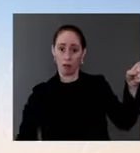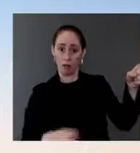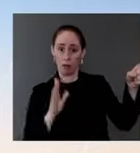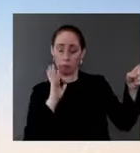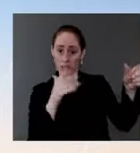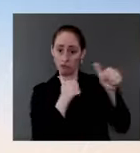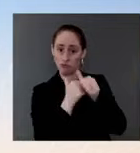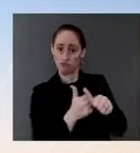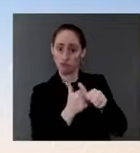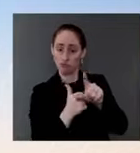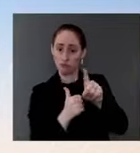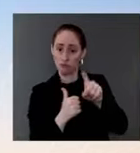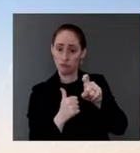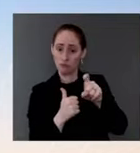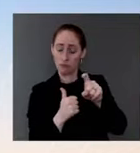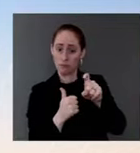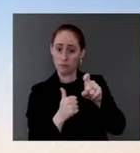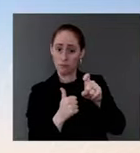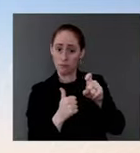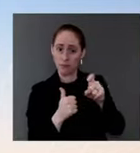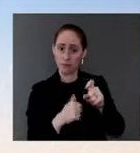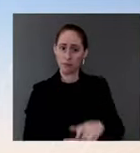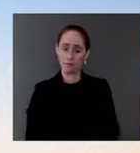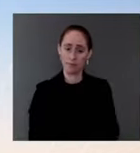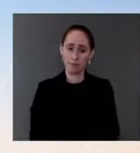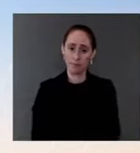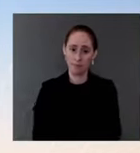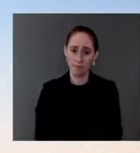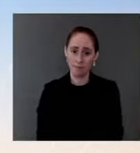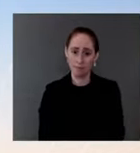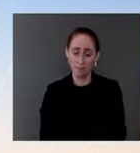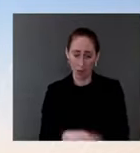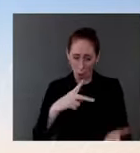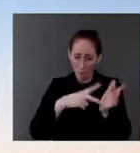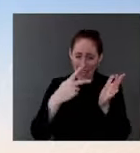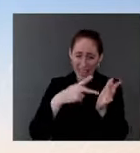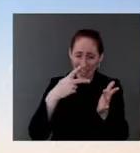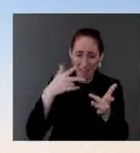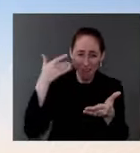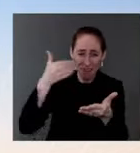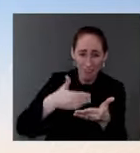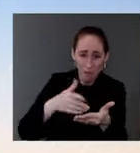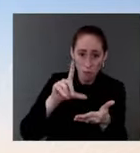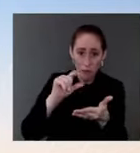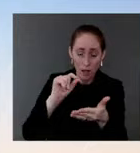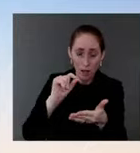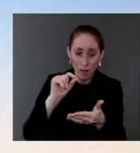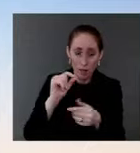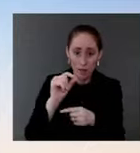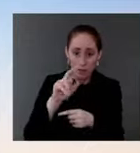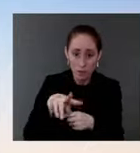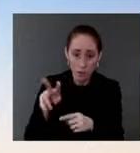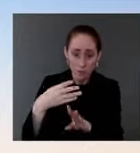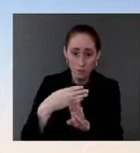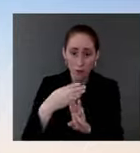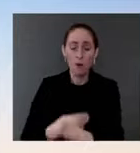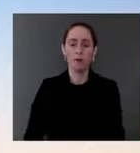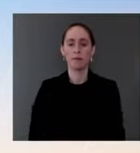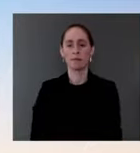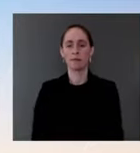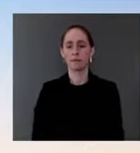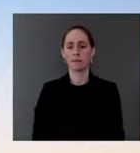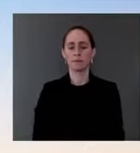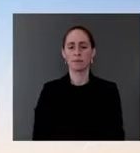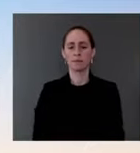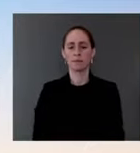remembering this correctly? So we have a couple more weeks. Ambassador Tai is, of course, a running point for the administration on the implementation